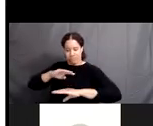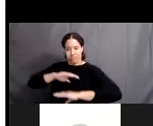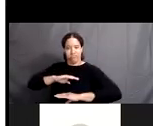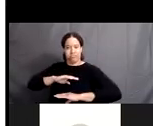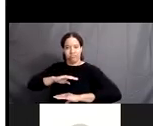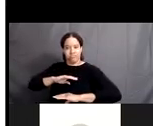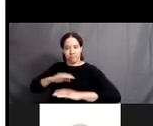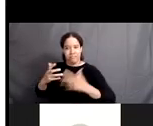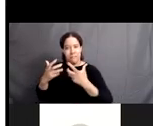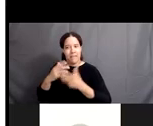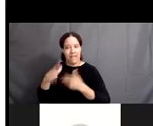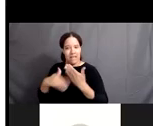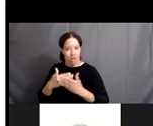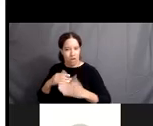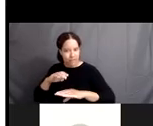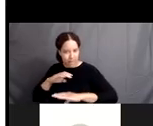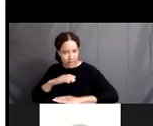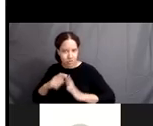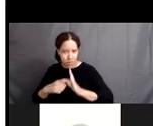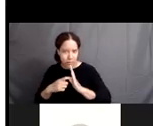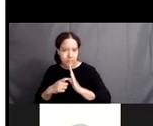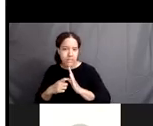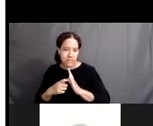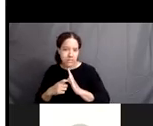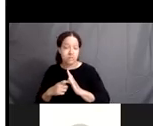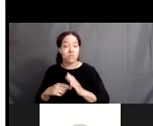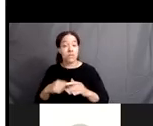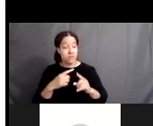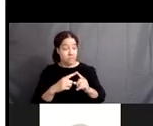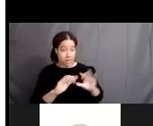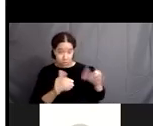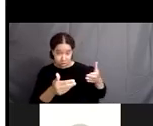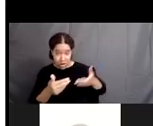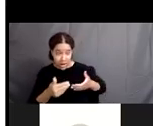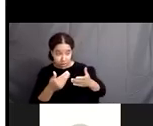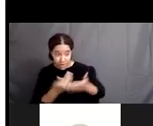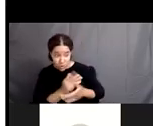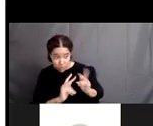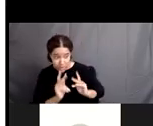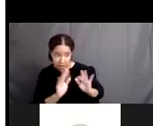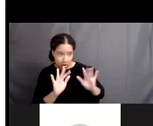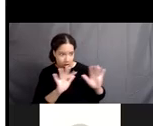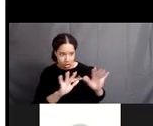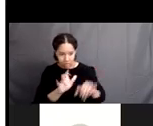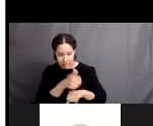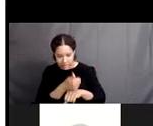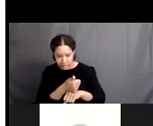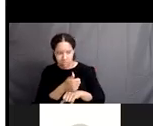that you're holding people that are new to this through the process of getting everything started and situated.